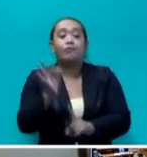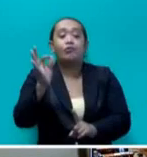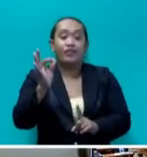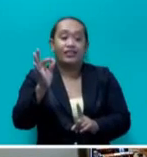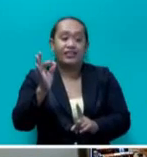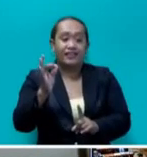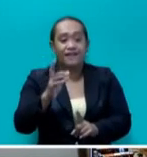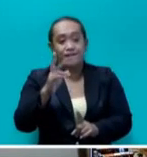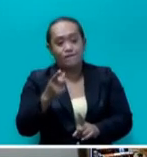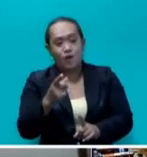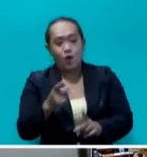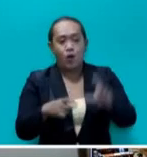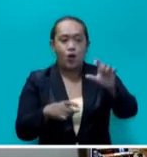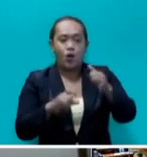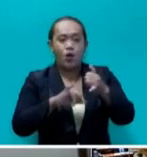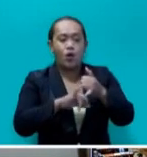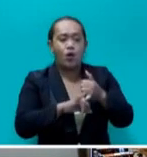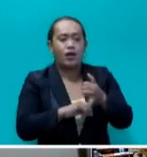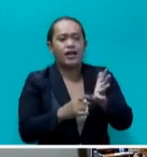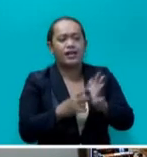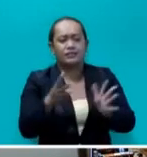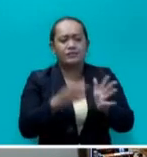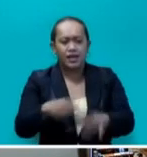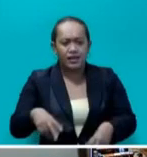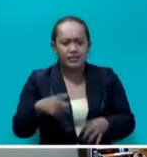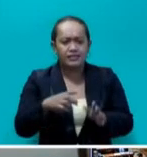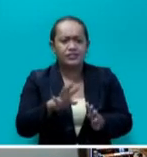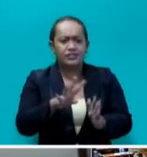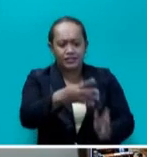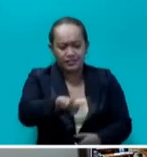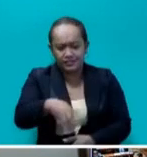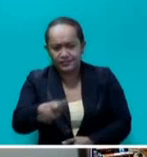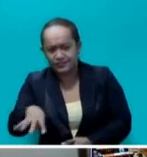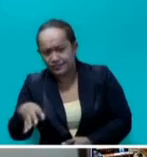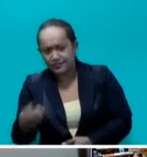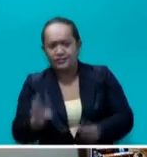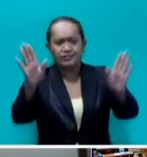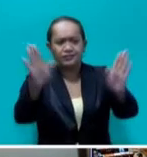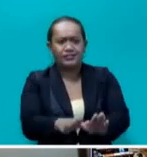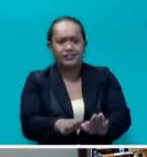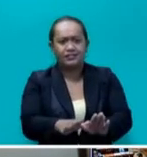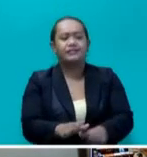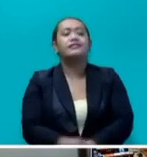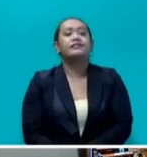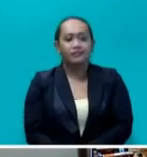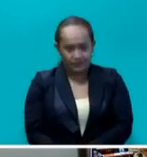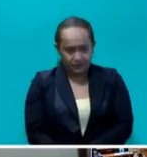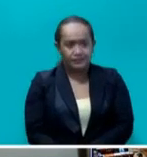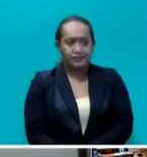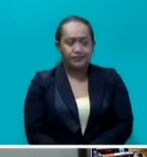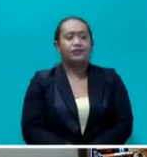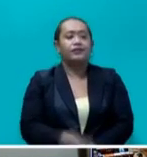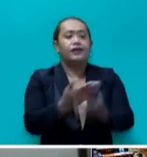Customs Services, its regulatory powers, and the timelines with which FRCS delivers its service. Overall, the bill paves the